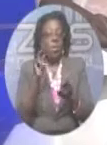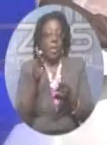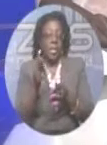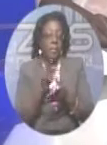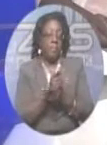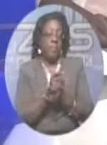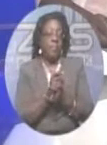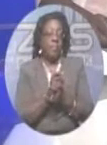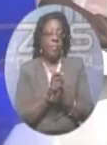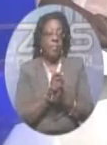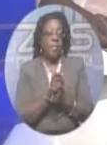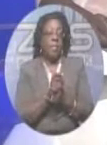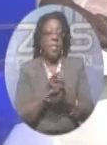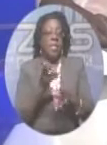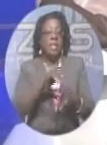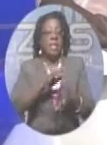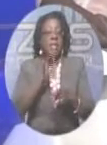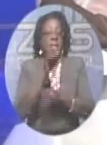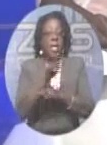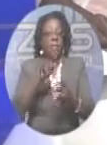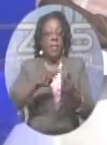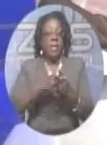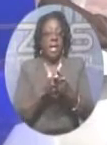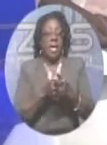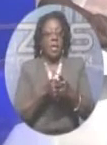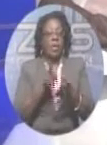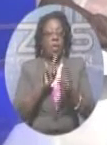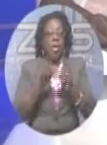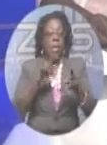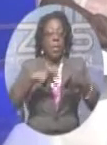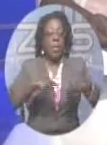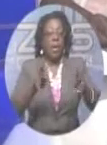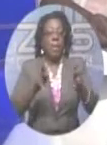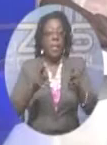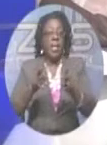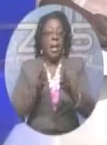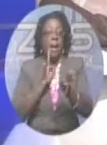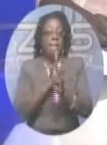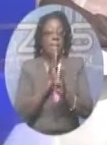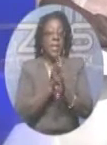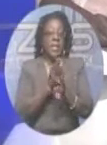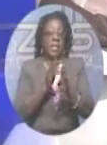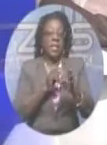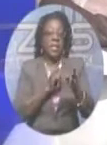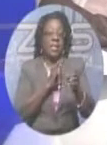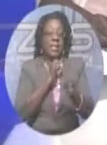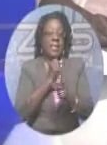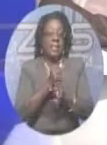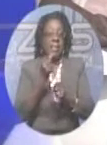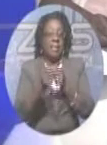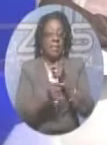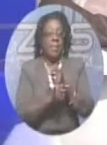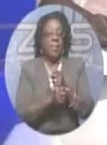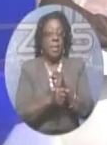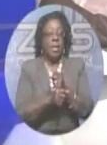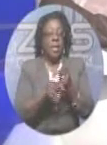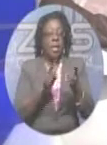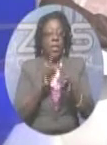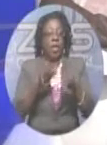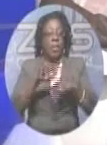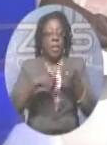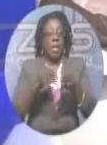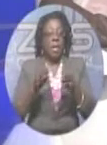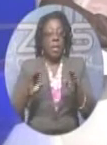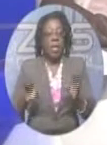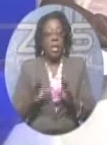Well, tonight we begin a series on the public transportation system. This after several complaints about some of the conduct of bus